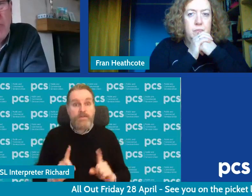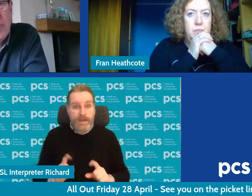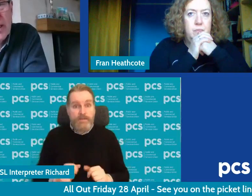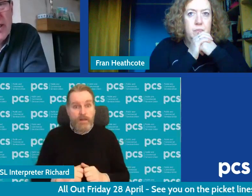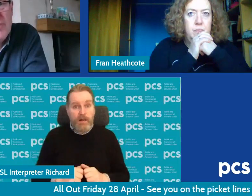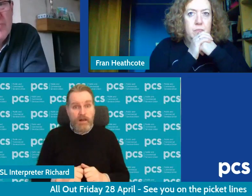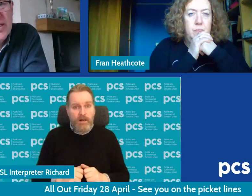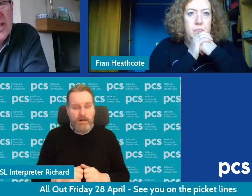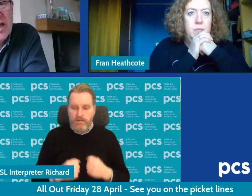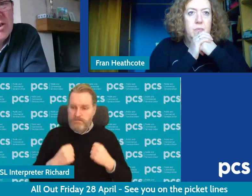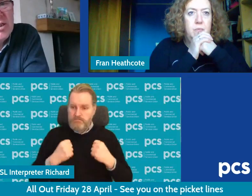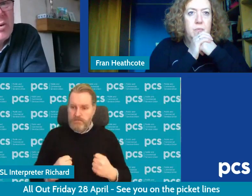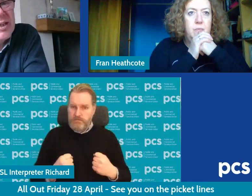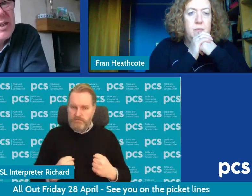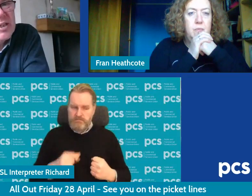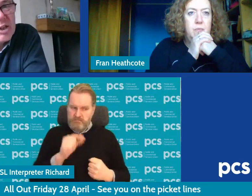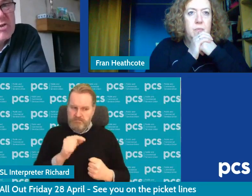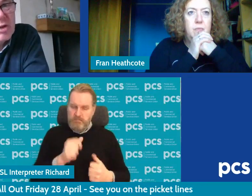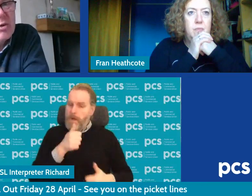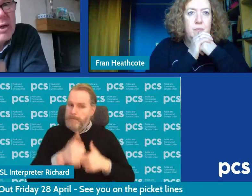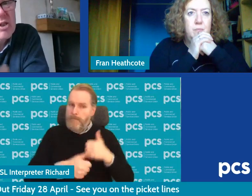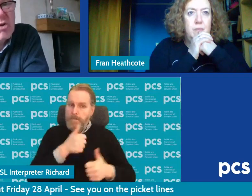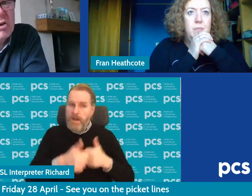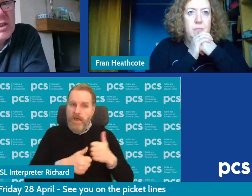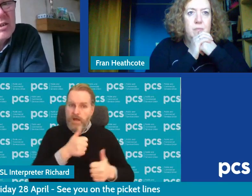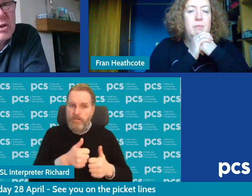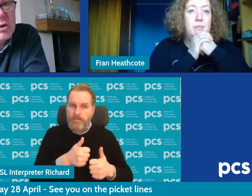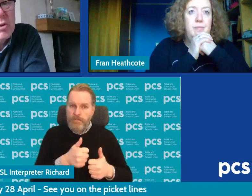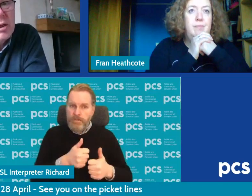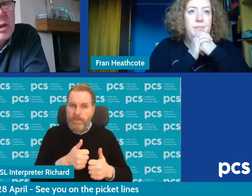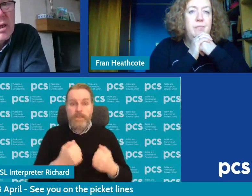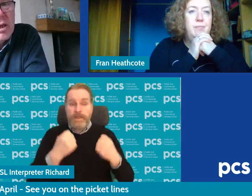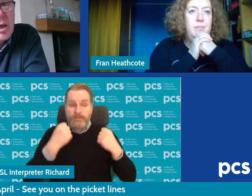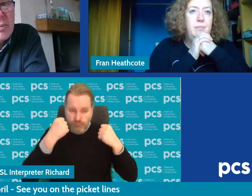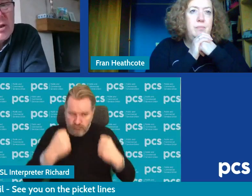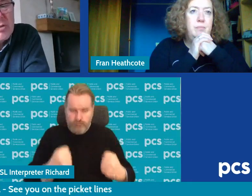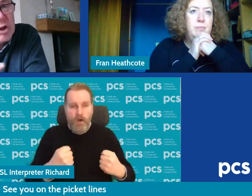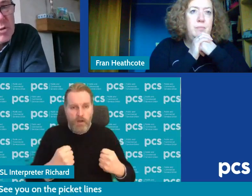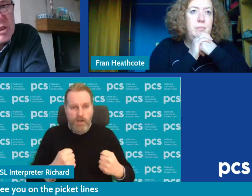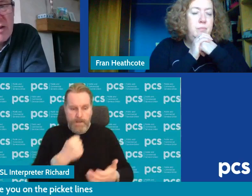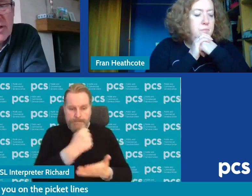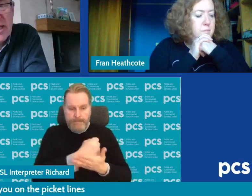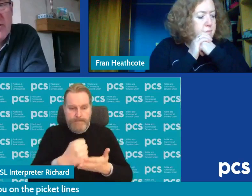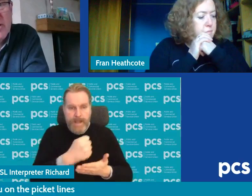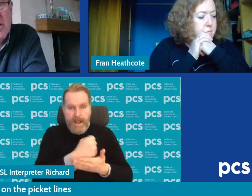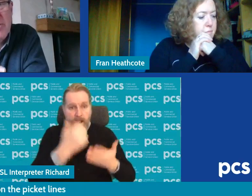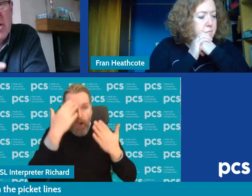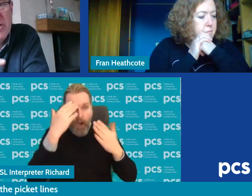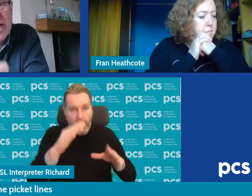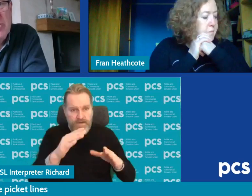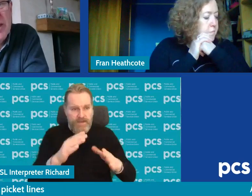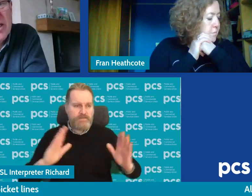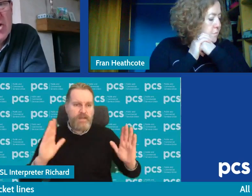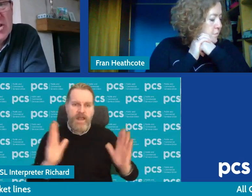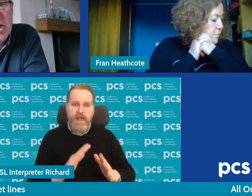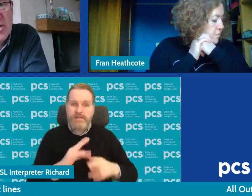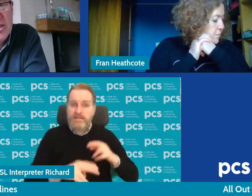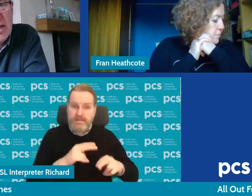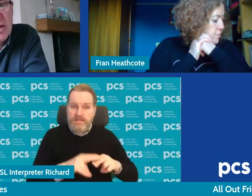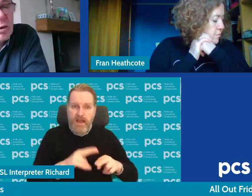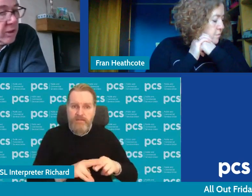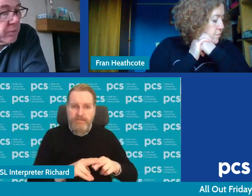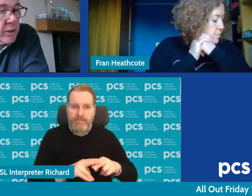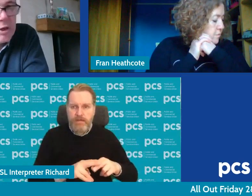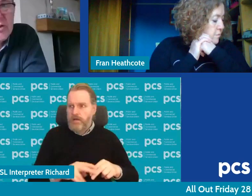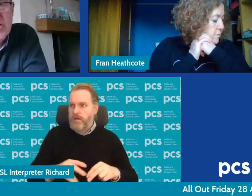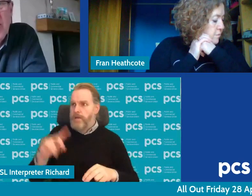just popular, it actually is quite industrially quite a strong thing to do. And because of reduced staffing levels and because of expectations going into